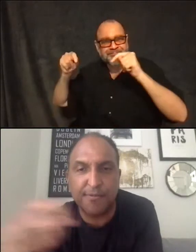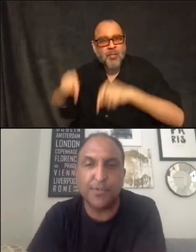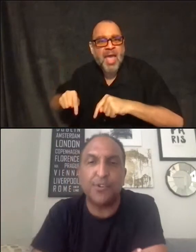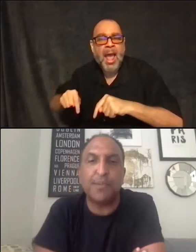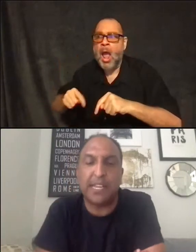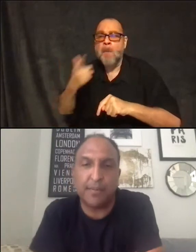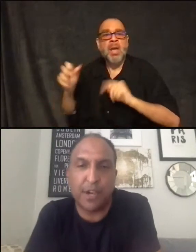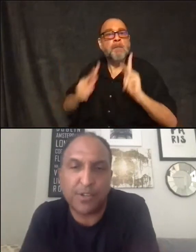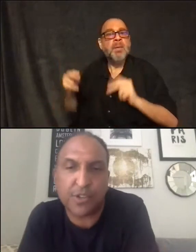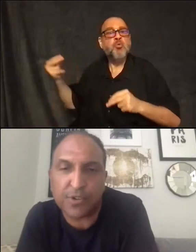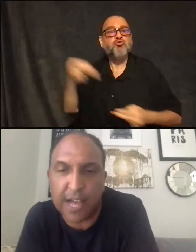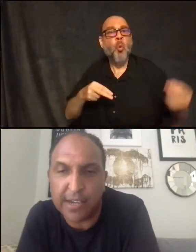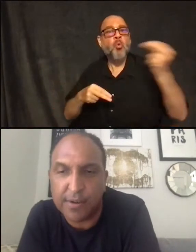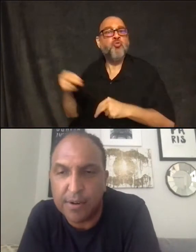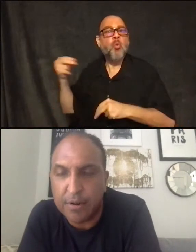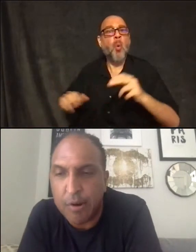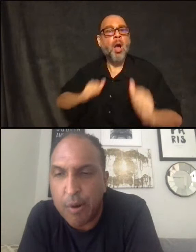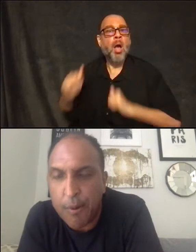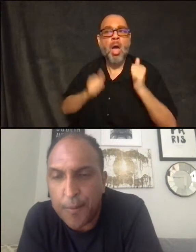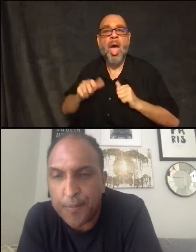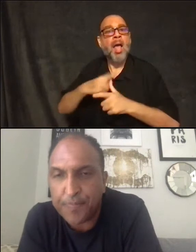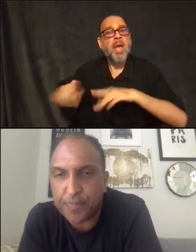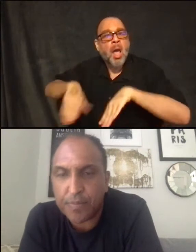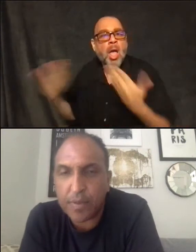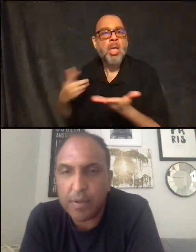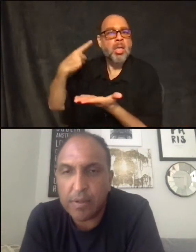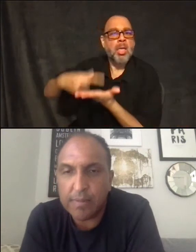collaborative, new medium known as social audio.